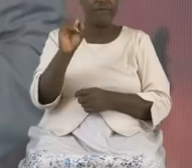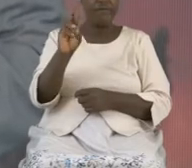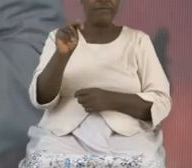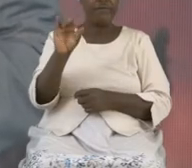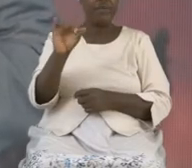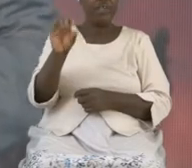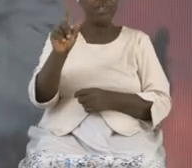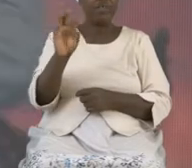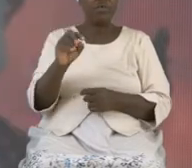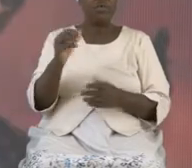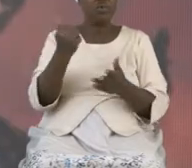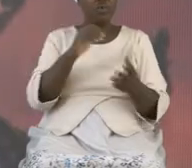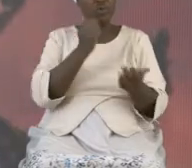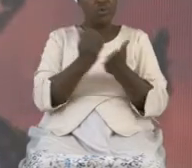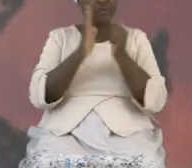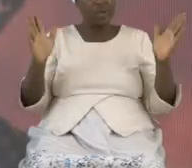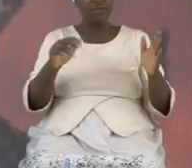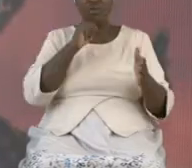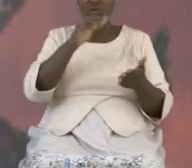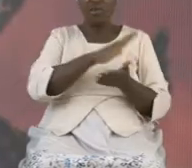uncleanness, crucified;